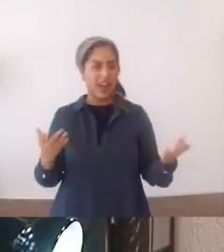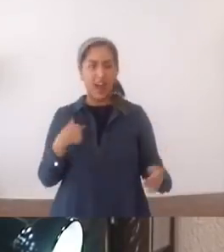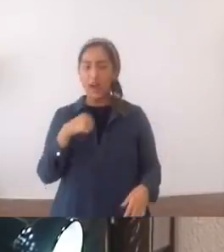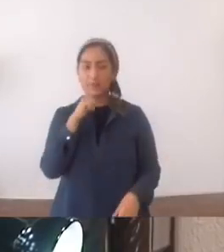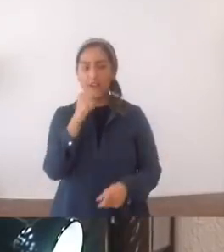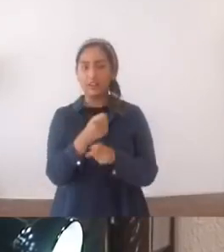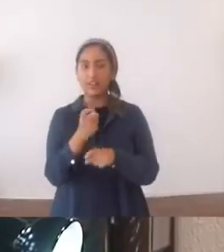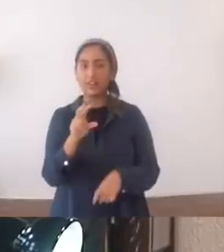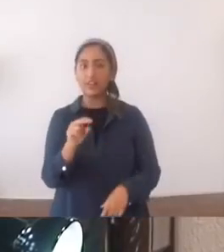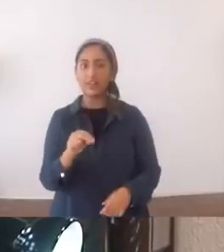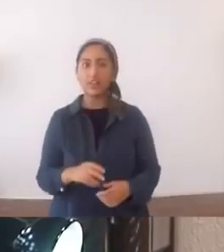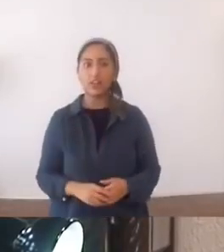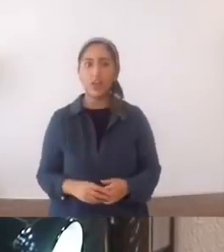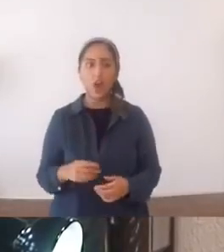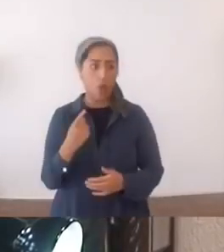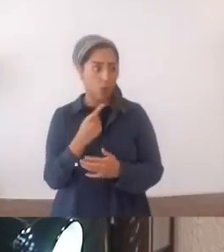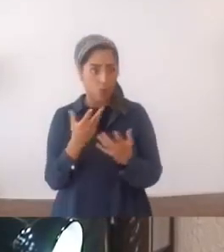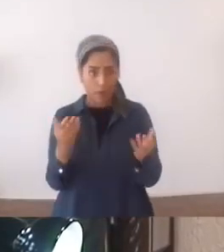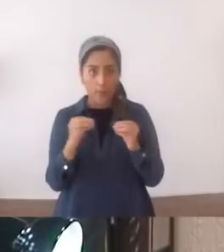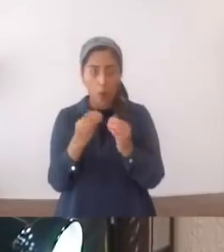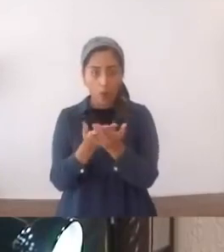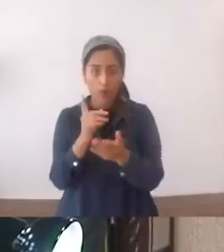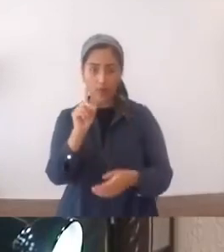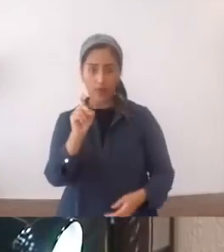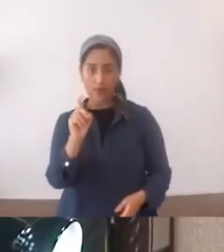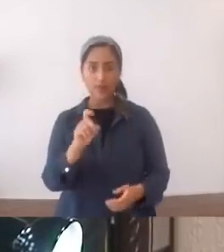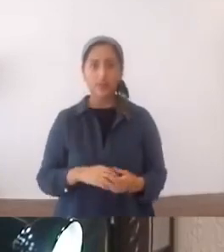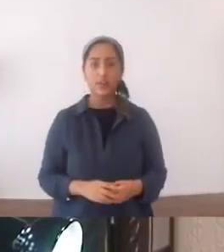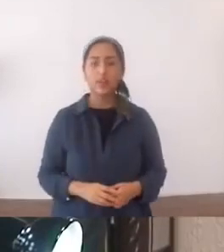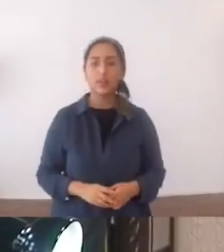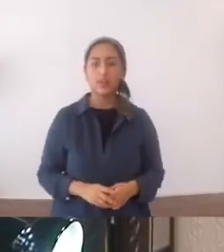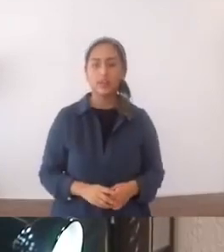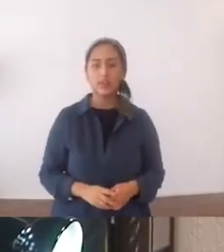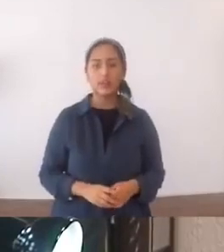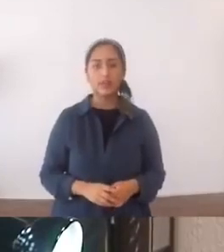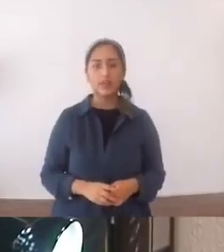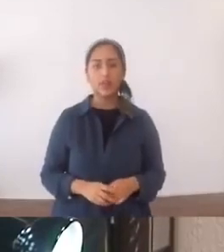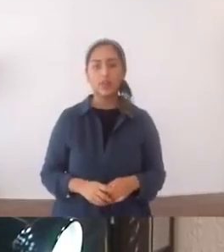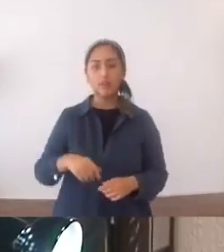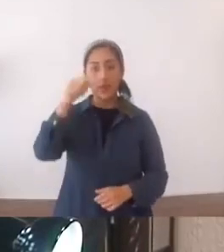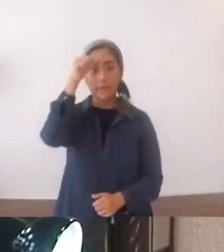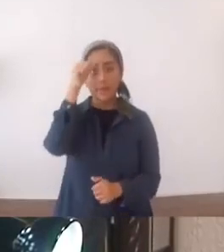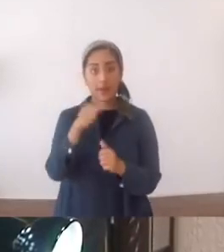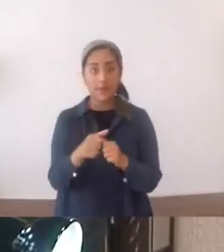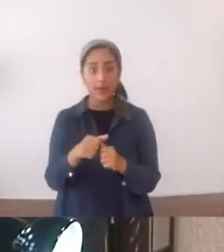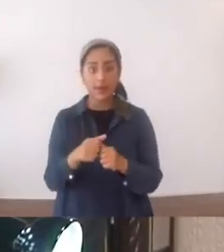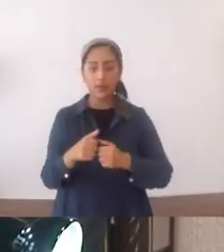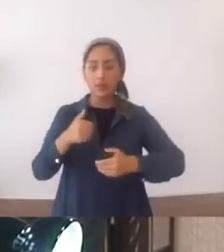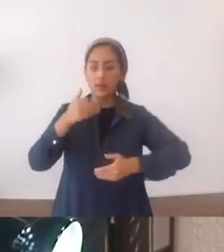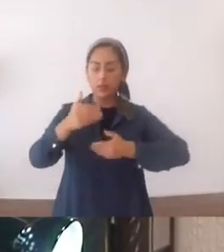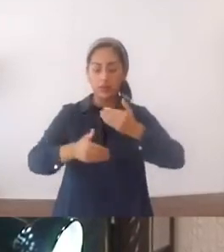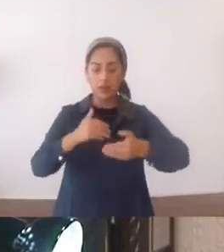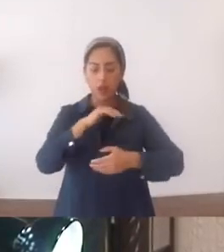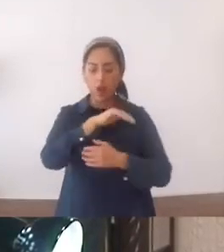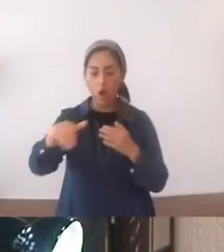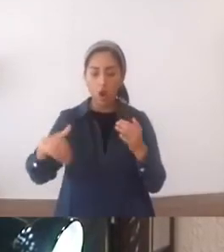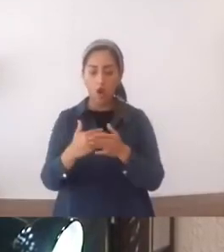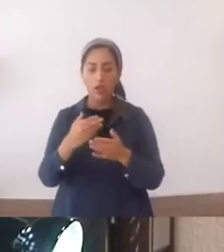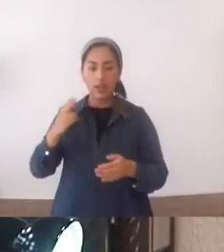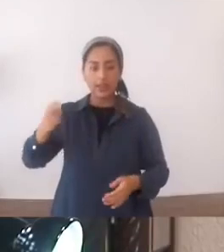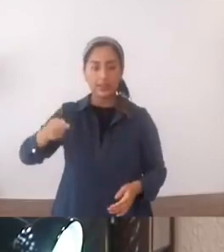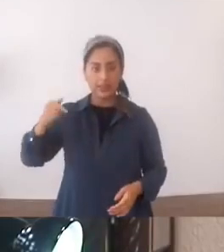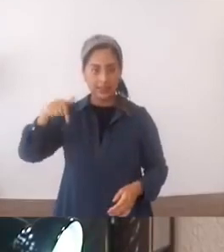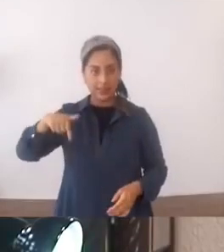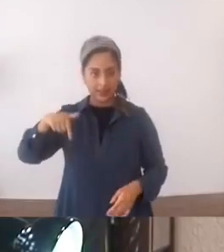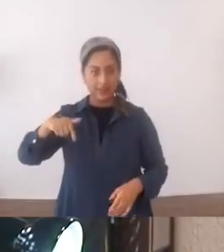holy God. No te estoy mintiendo. I'm not lying to ¿Qué más you. pruebas queremos? What many more proofs did we want? Recuerda, en el